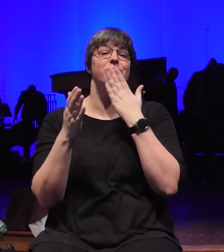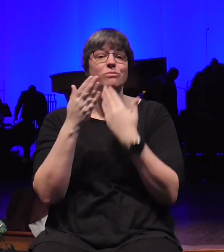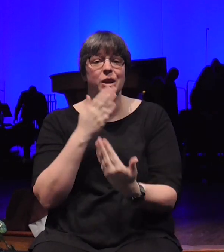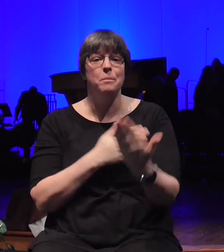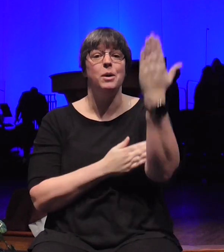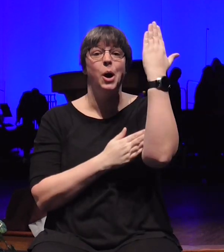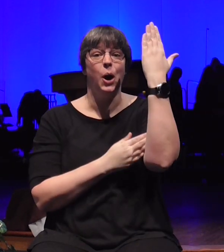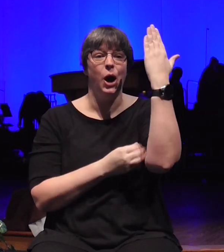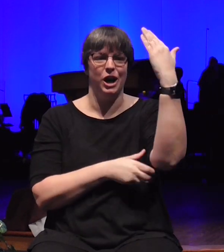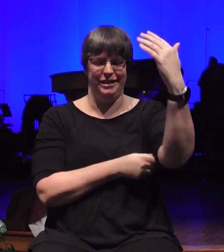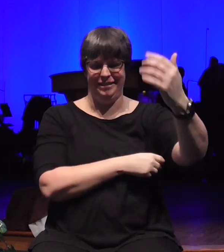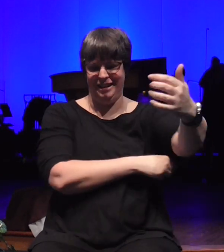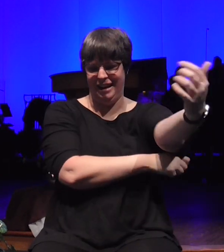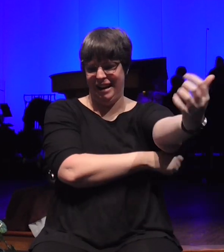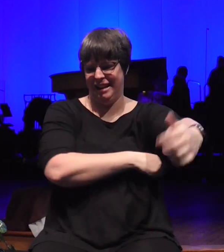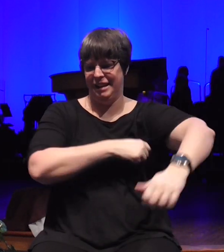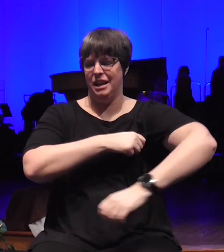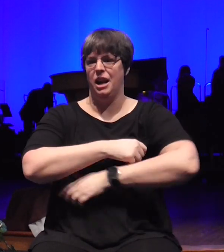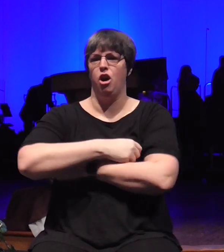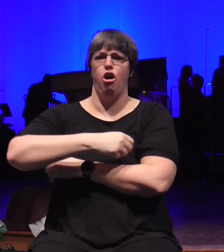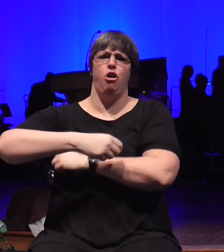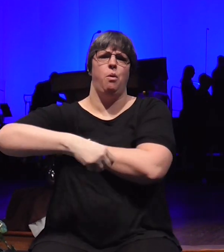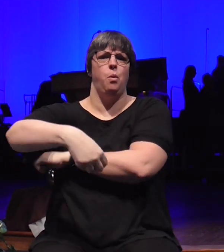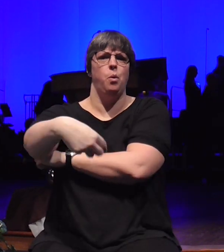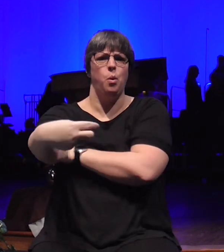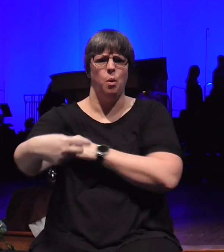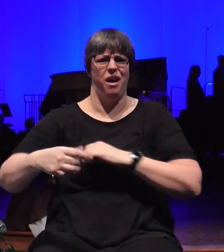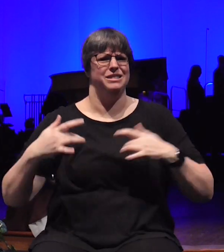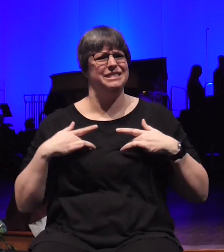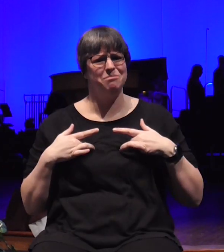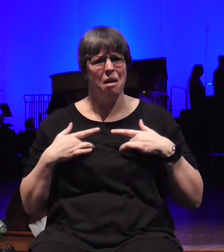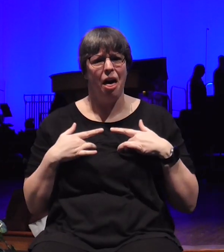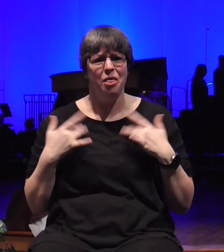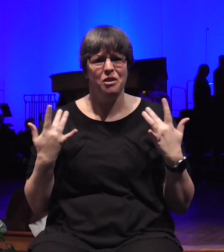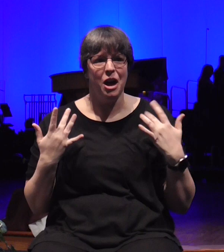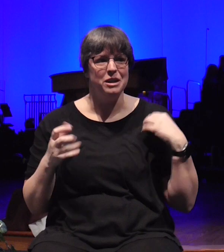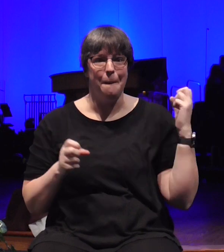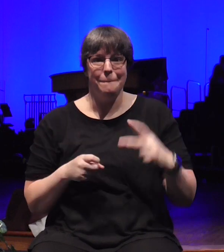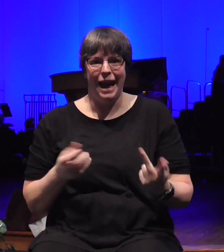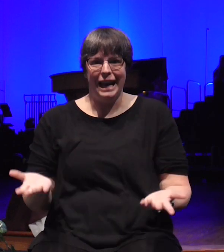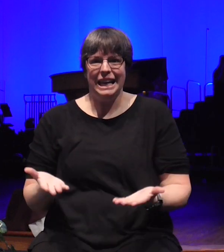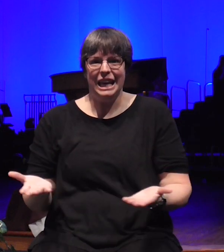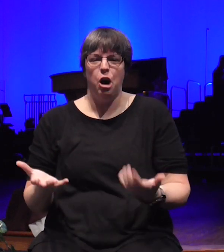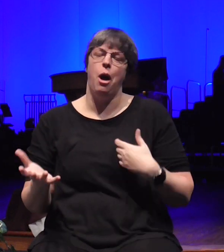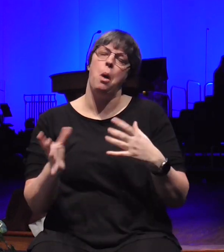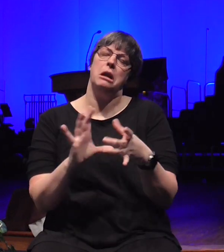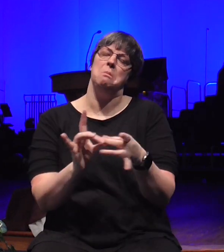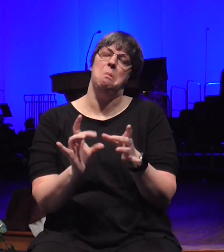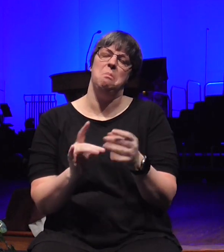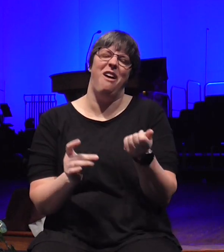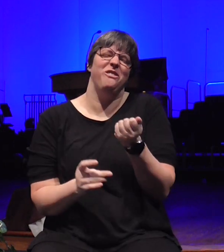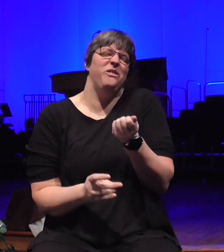Good morning. What a joy to be back here with you and share a few